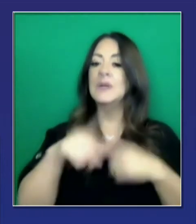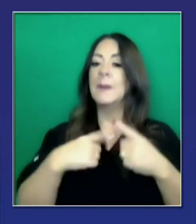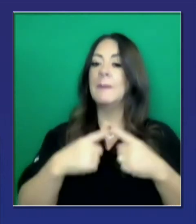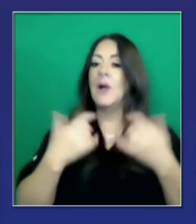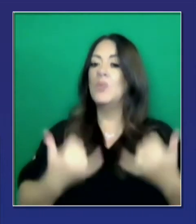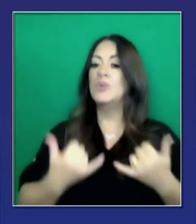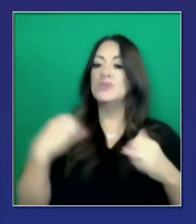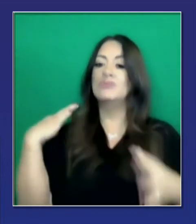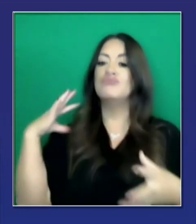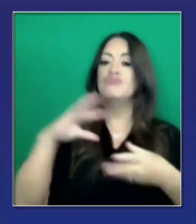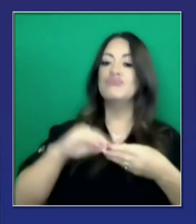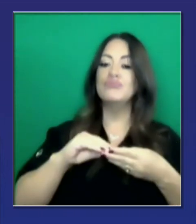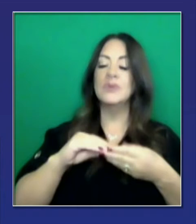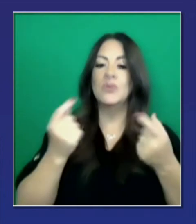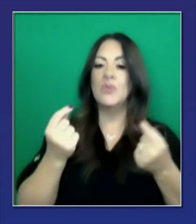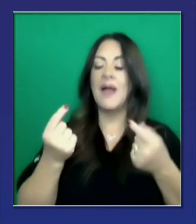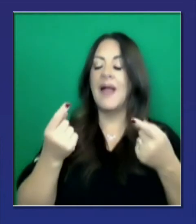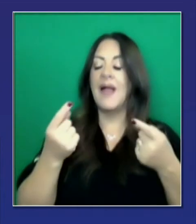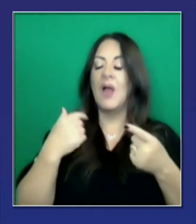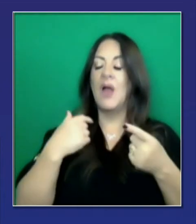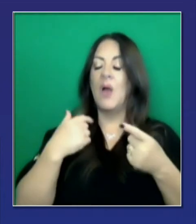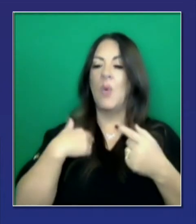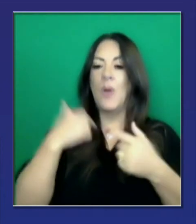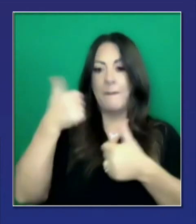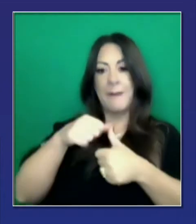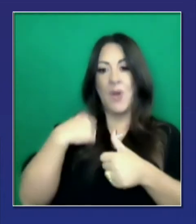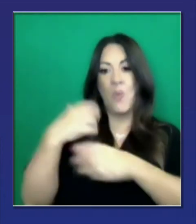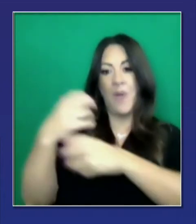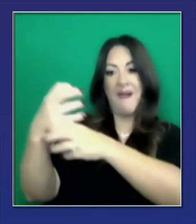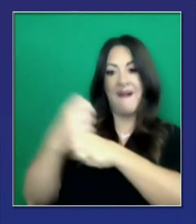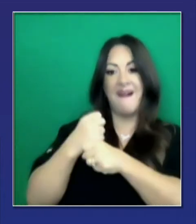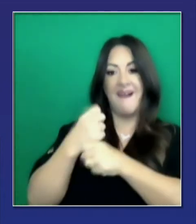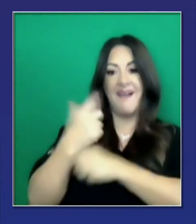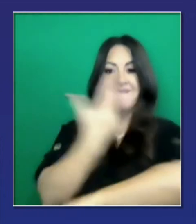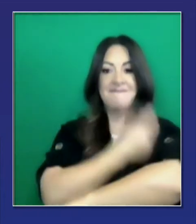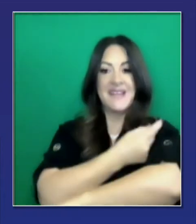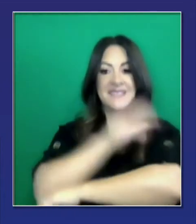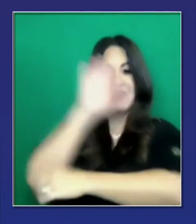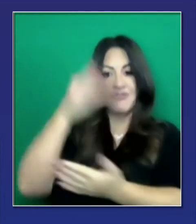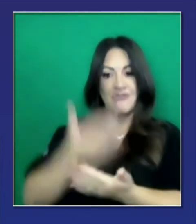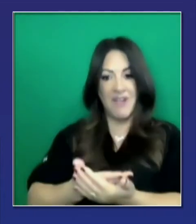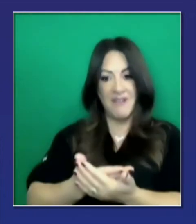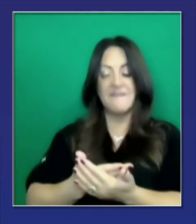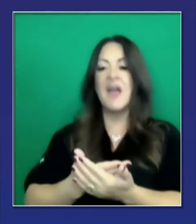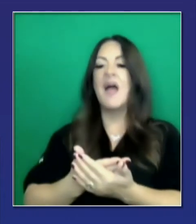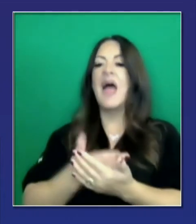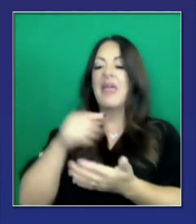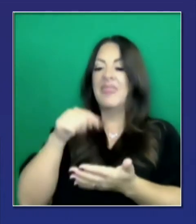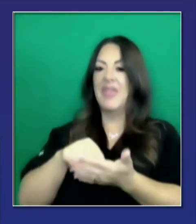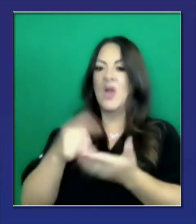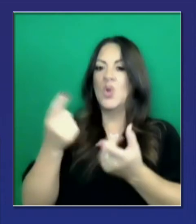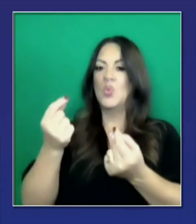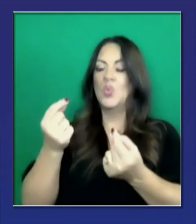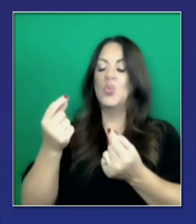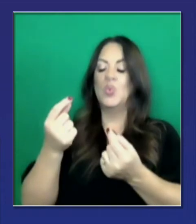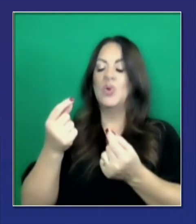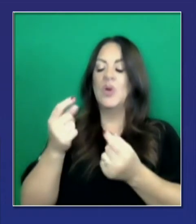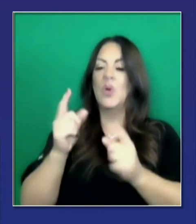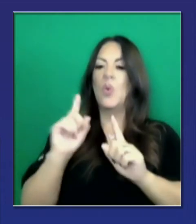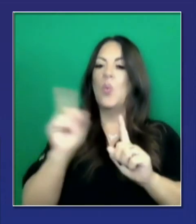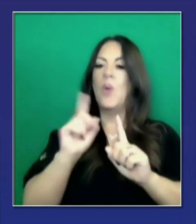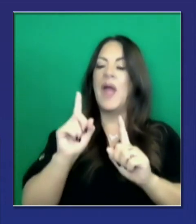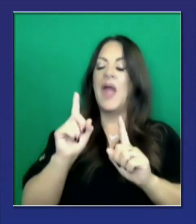in terms of the vaccines that have arrived in the state and the vaccines that have actually been distributed. So let me update